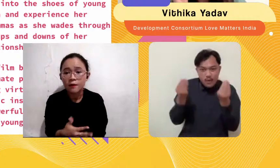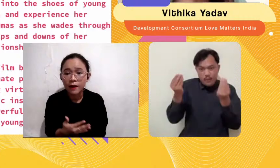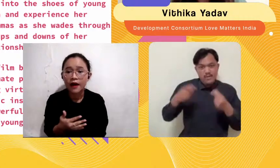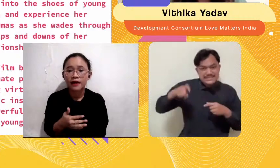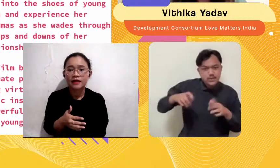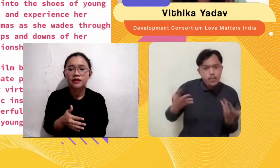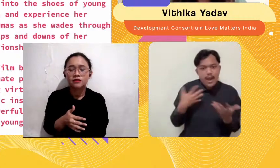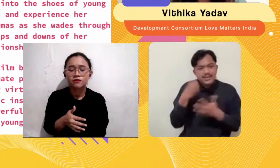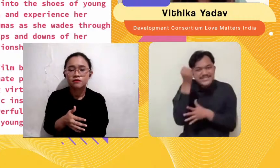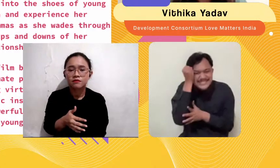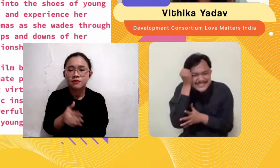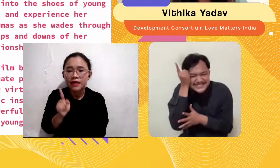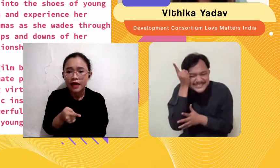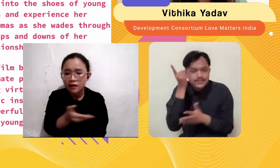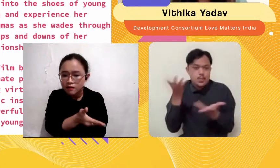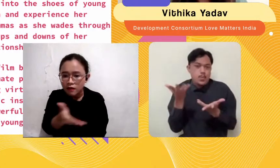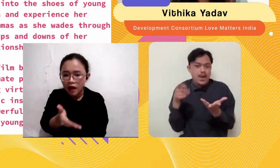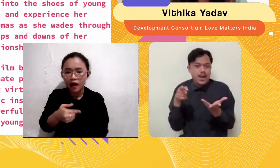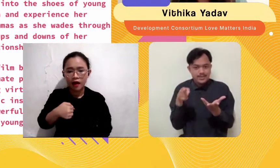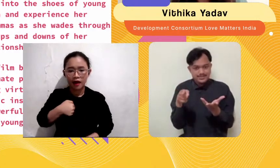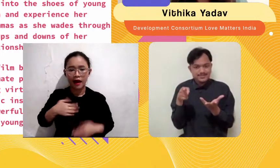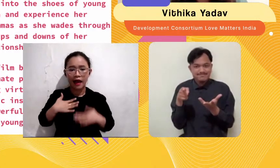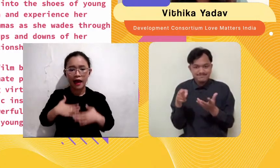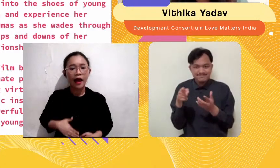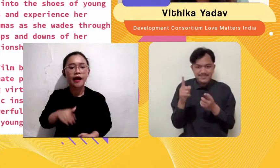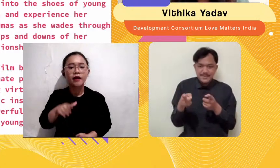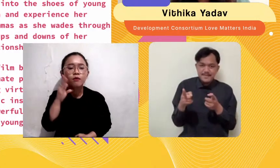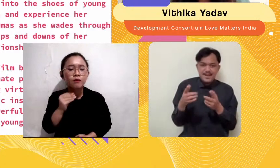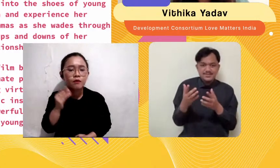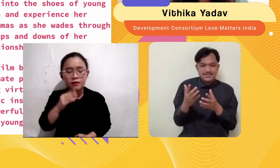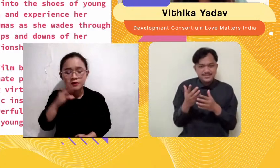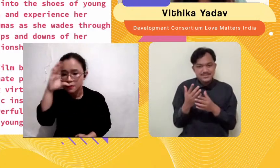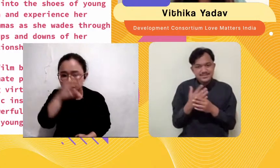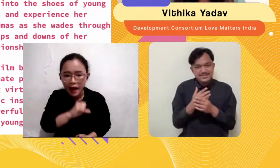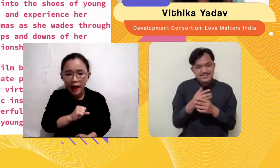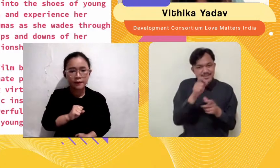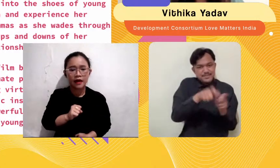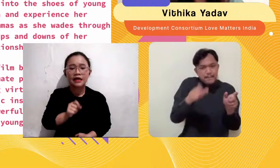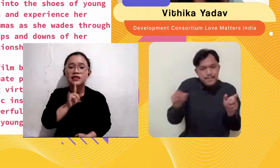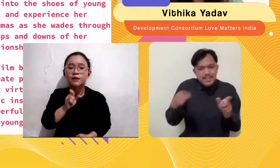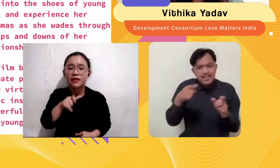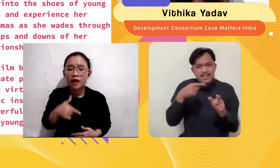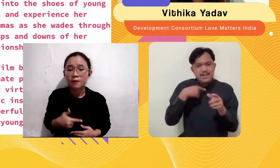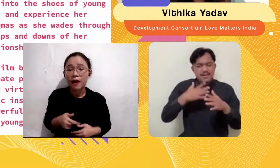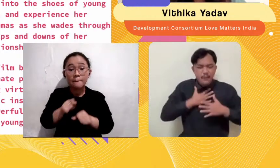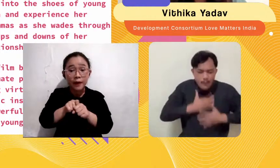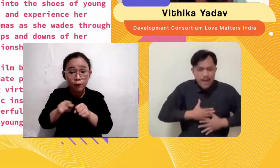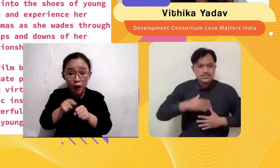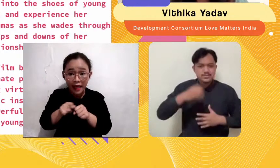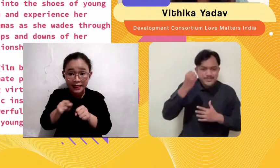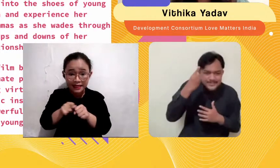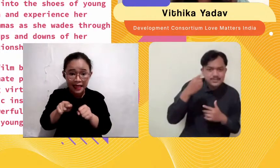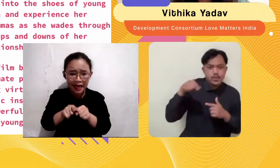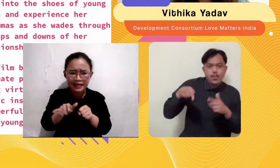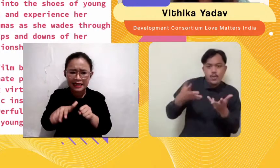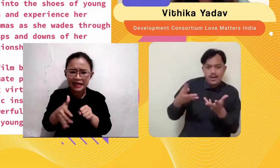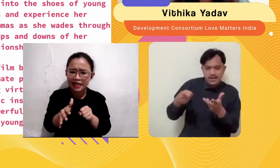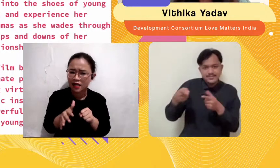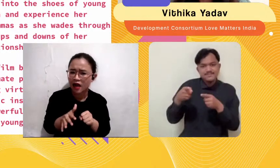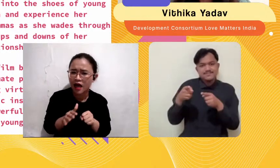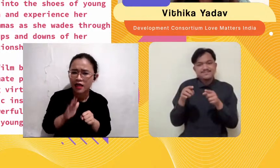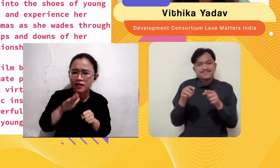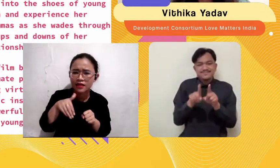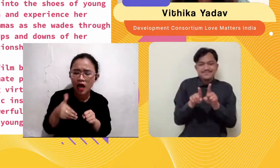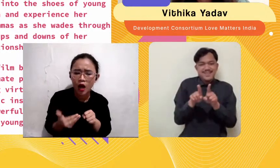of the mediums are the ones which are fast gaining ground. Something that we did, in 2018 was